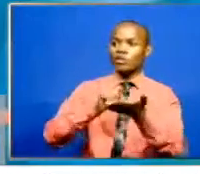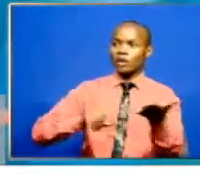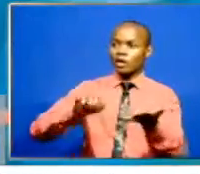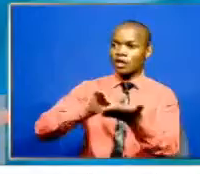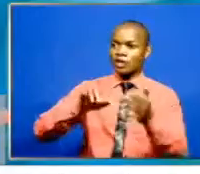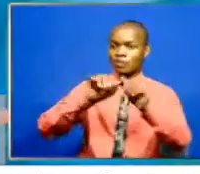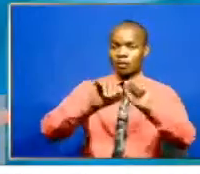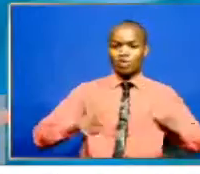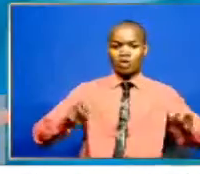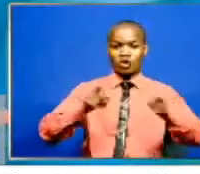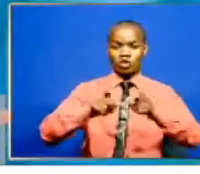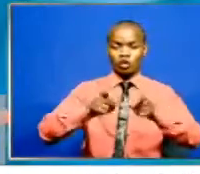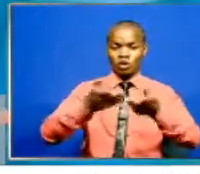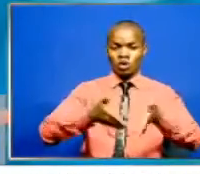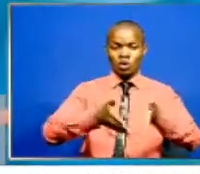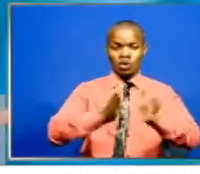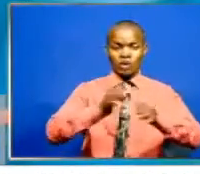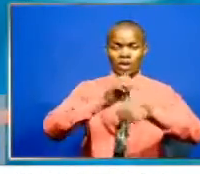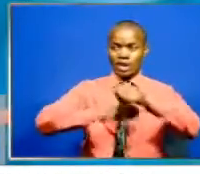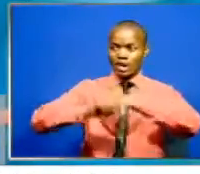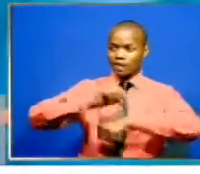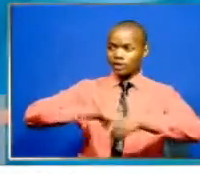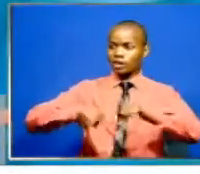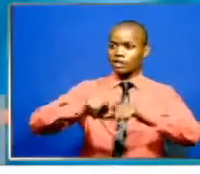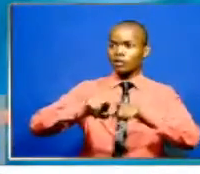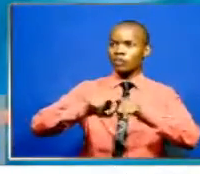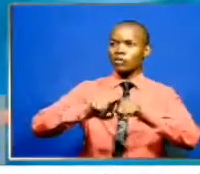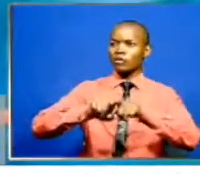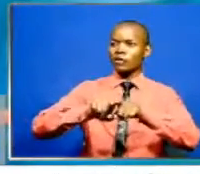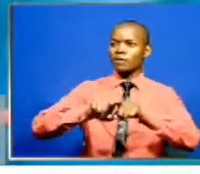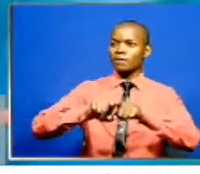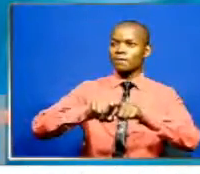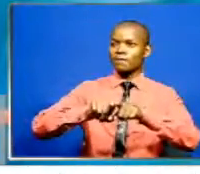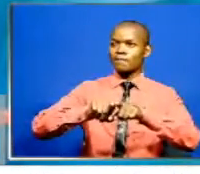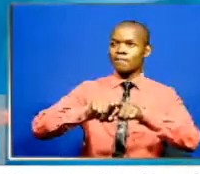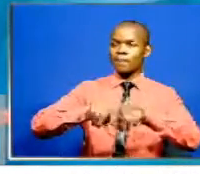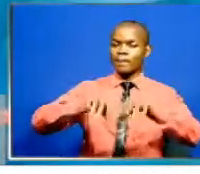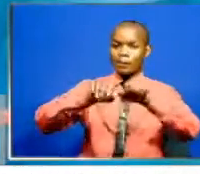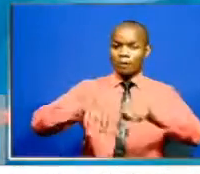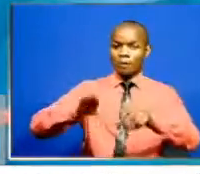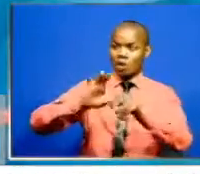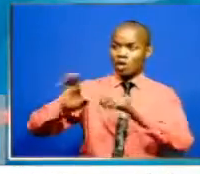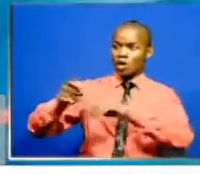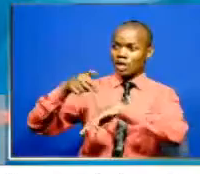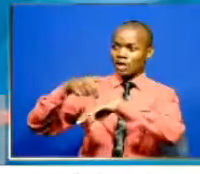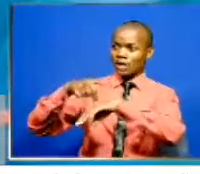term interventions, while at the same time it proposed longer term